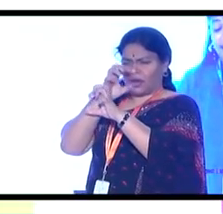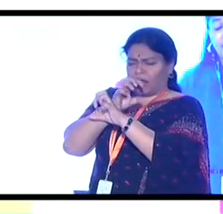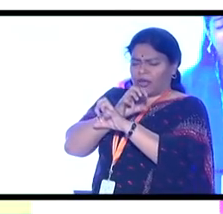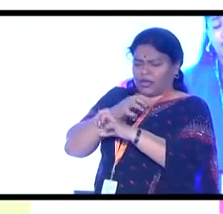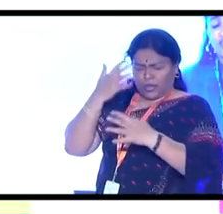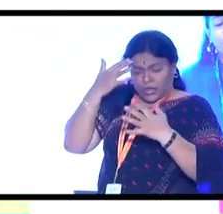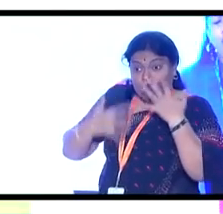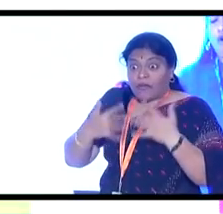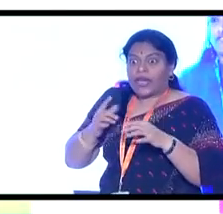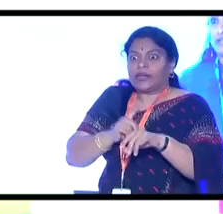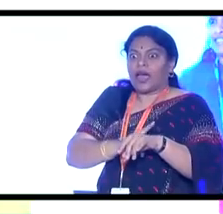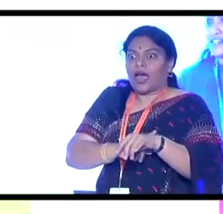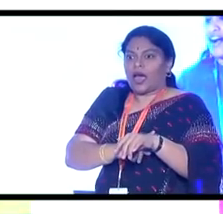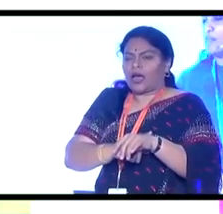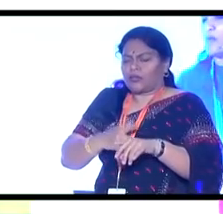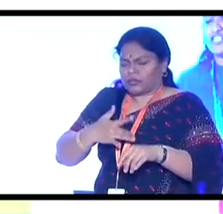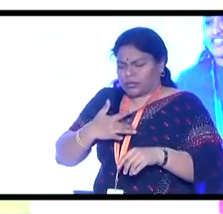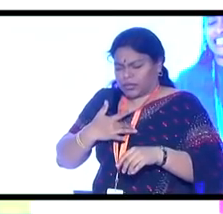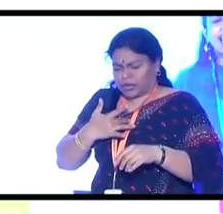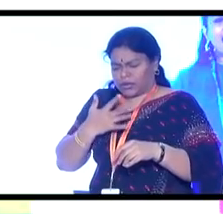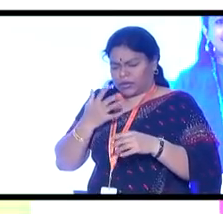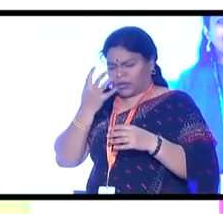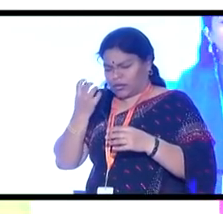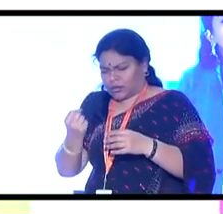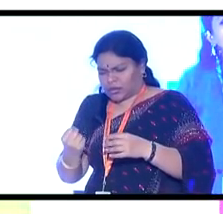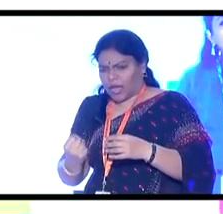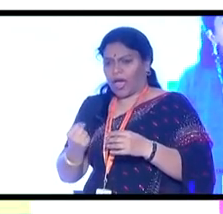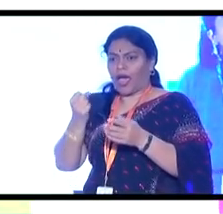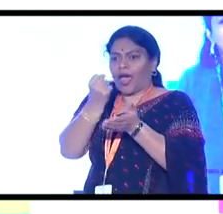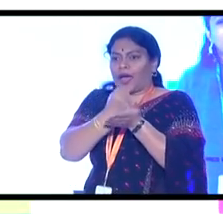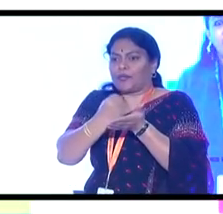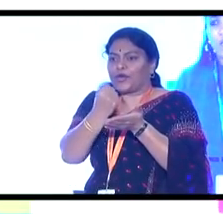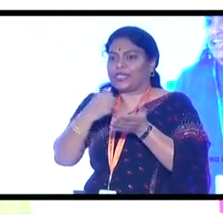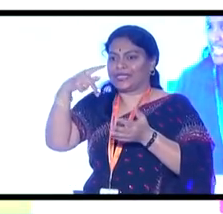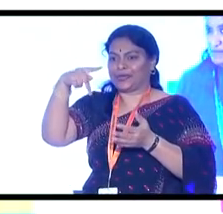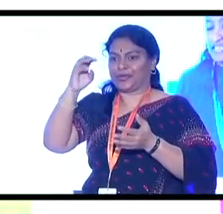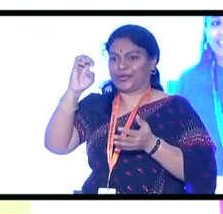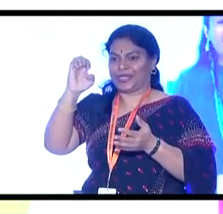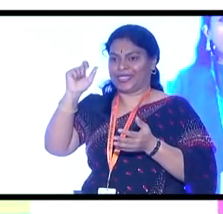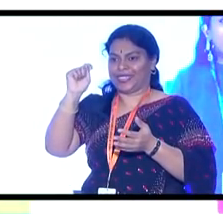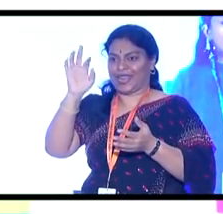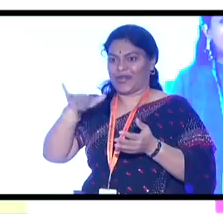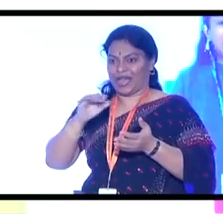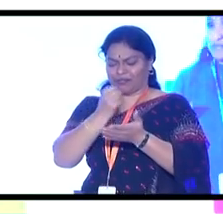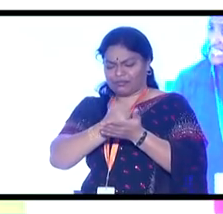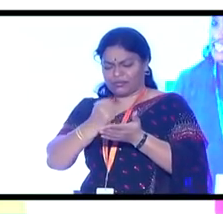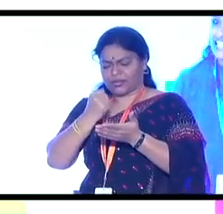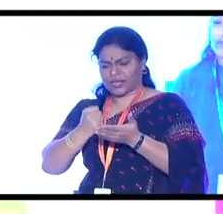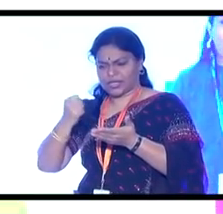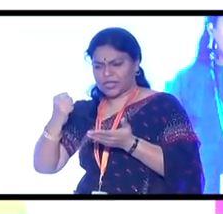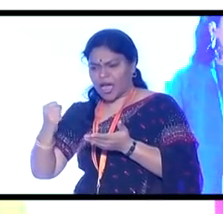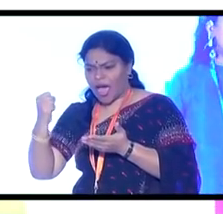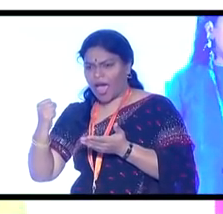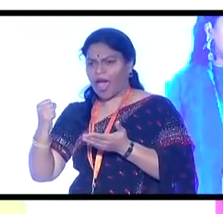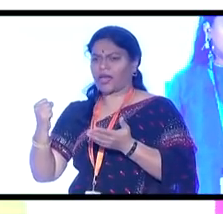written this really awful, dark poetry that helped me make peace with where I had been. It helped me heal. It